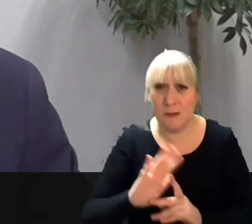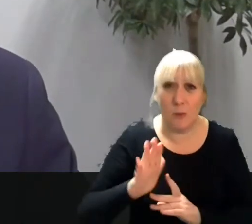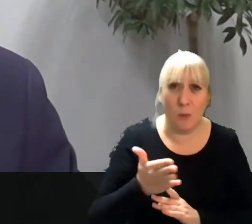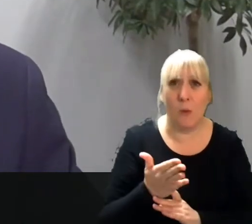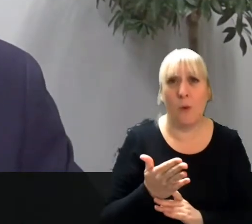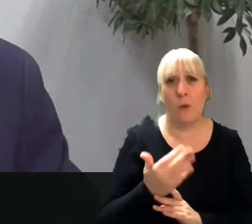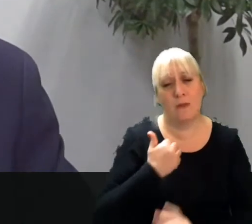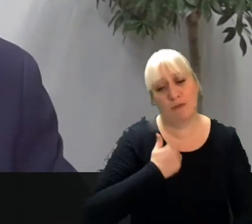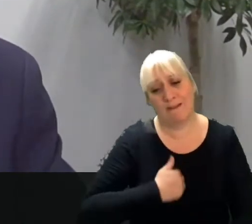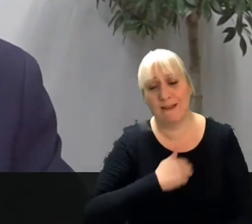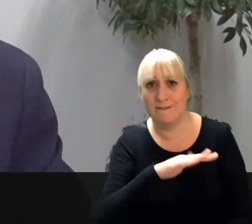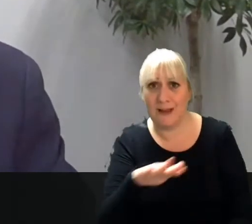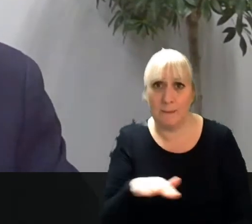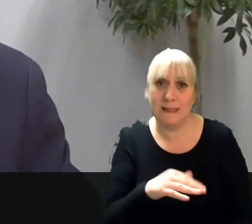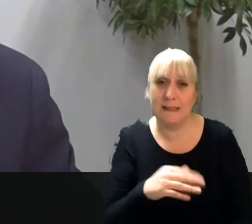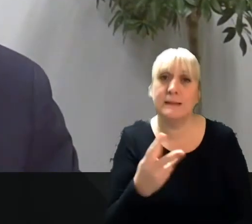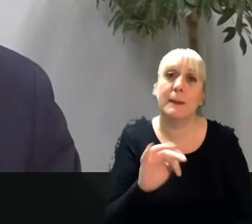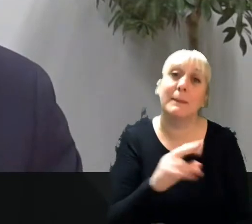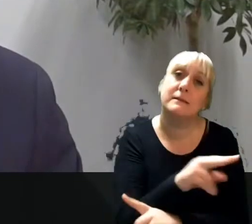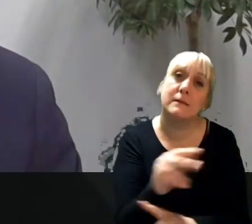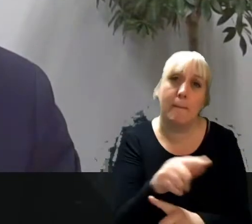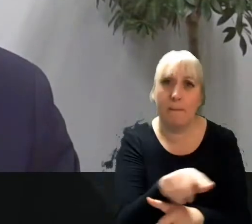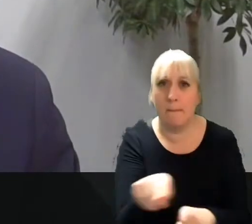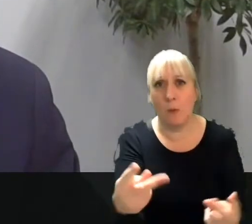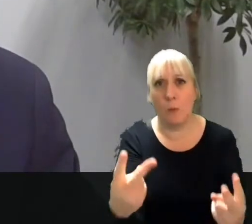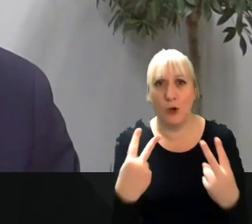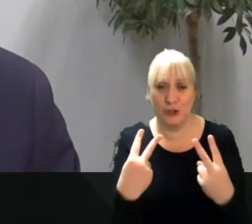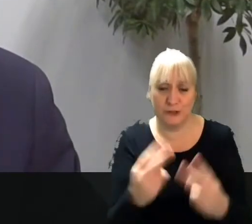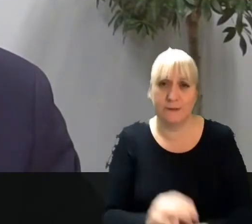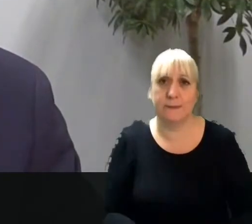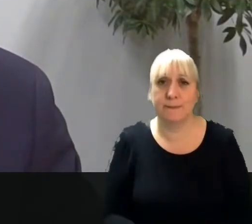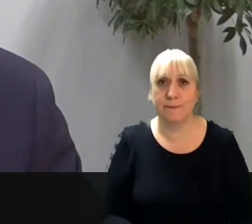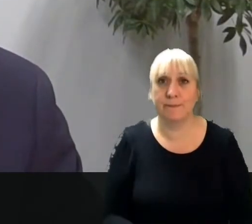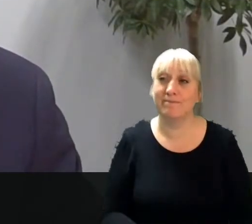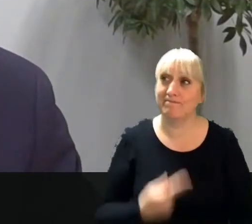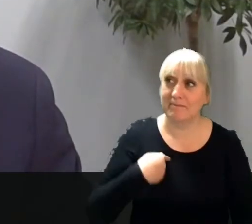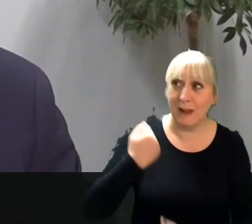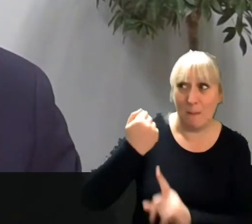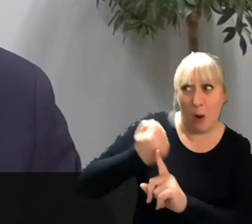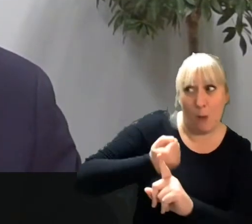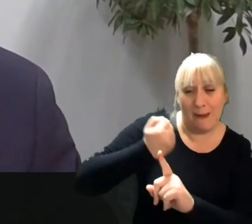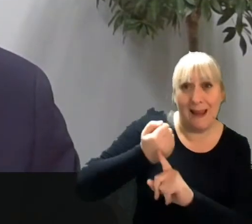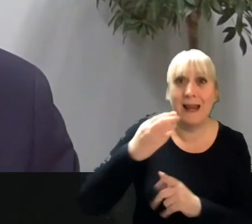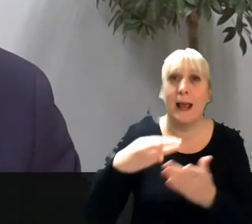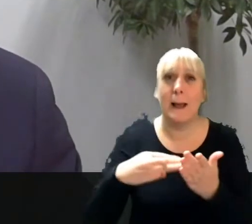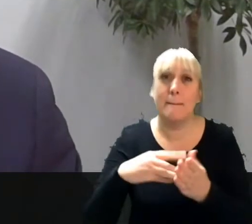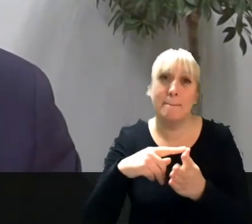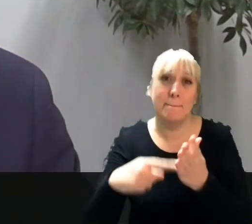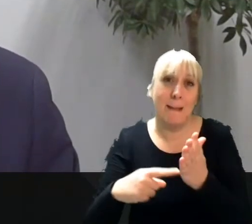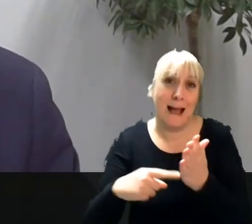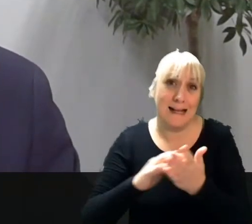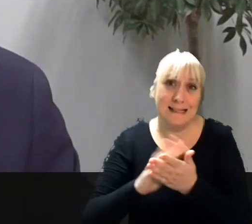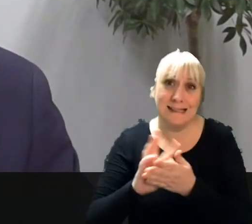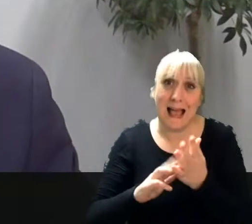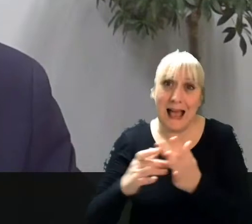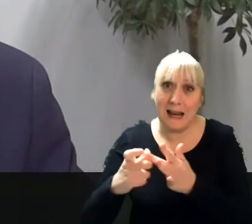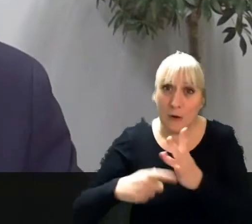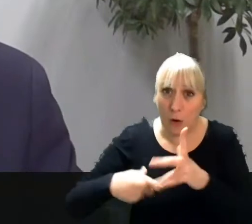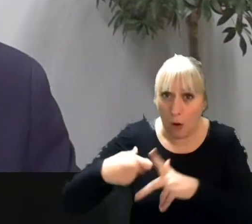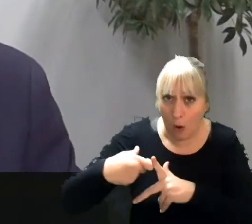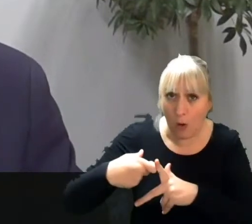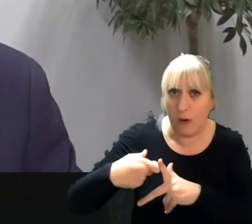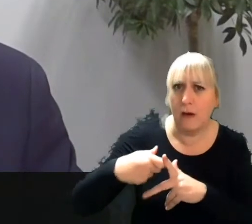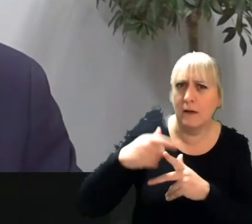watching this. So Jane, I am lobbying Matt Hancock, the Secretary of State for Health, but also the Joint Committee in charge